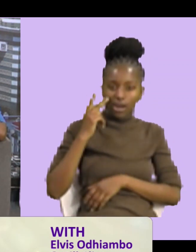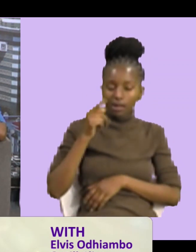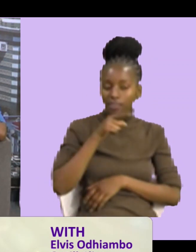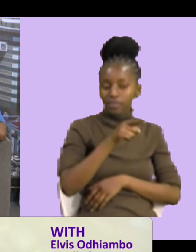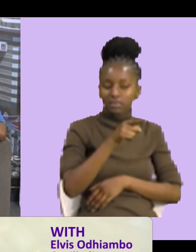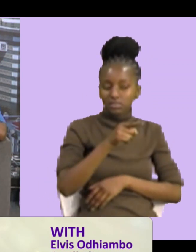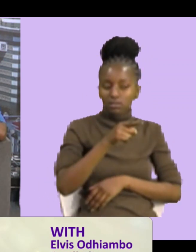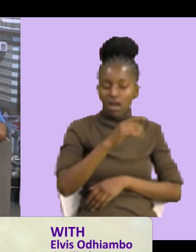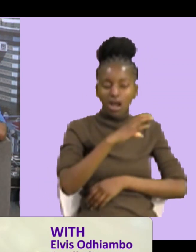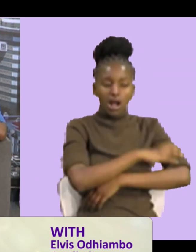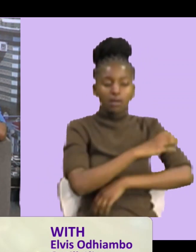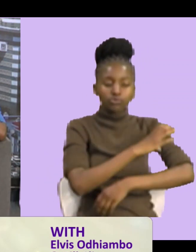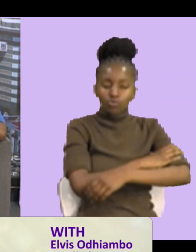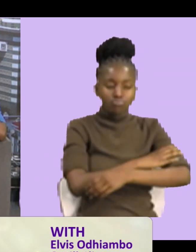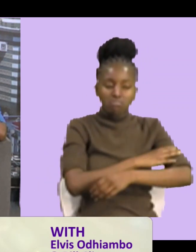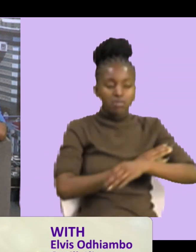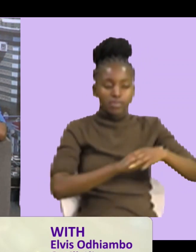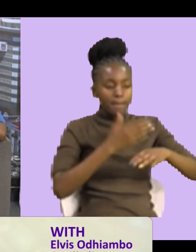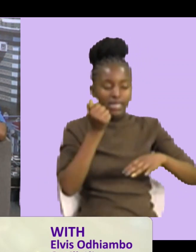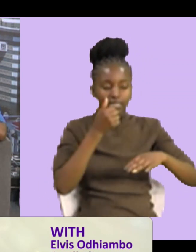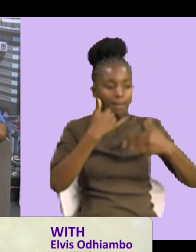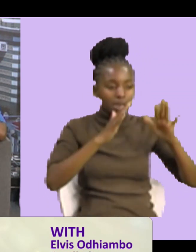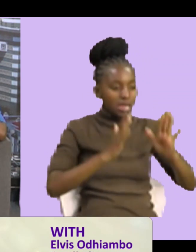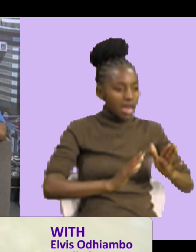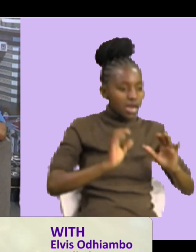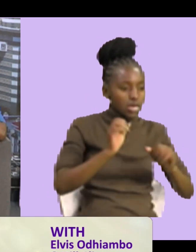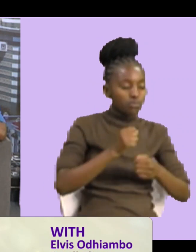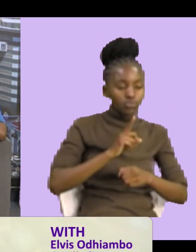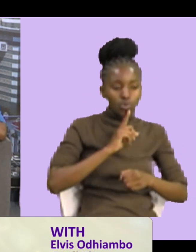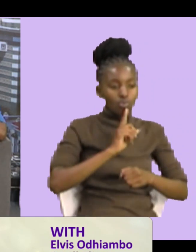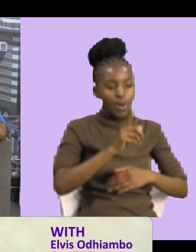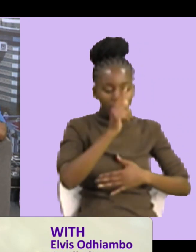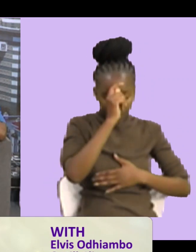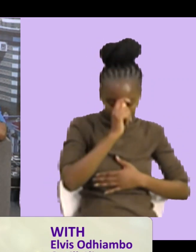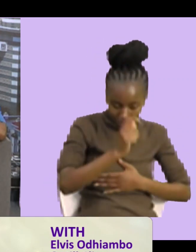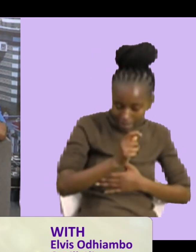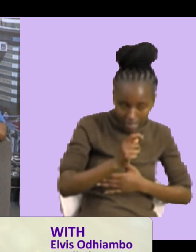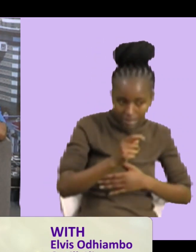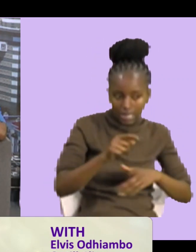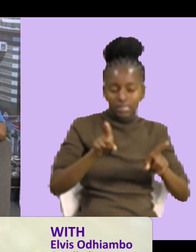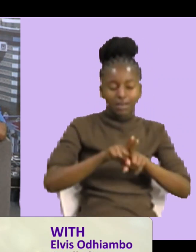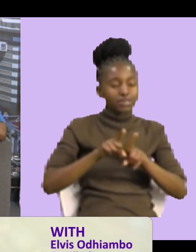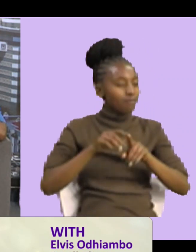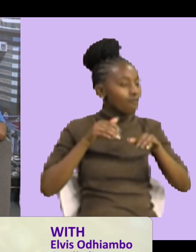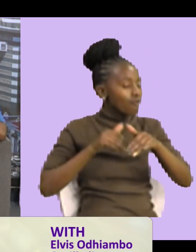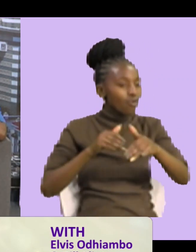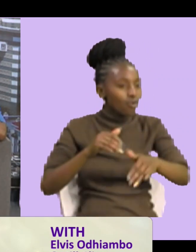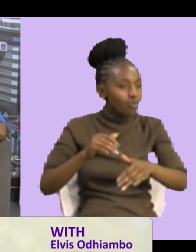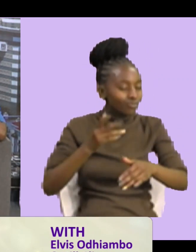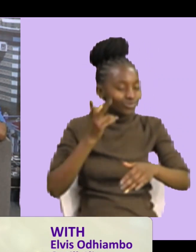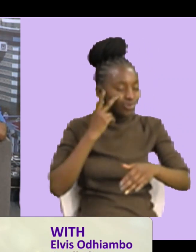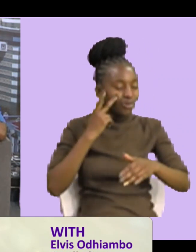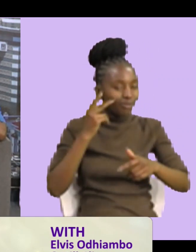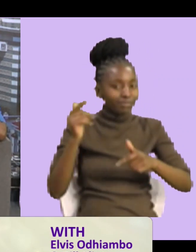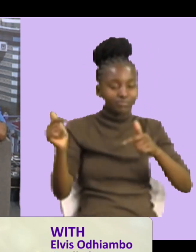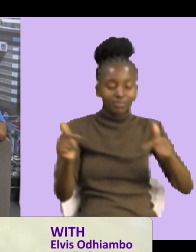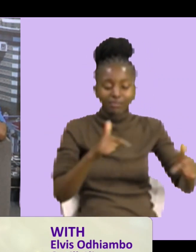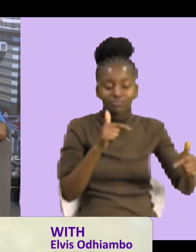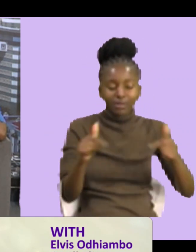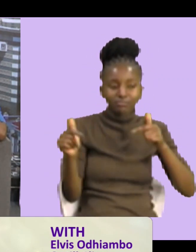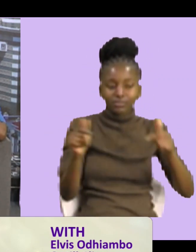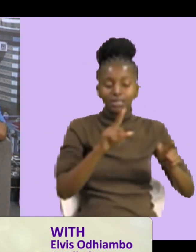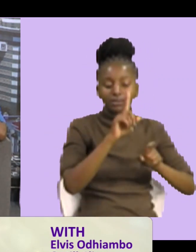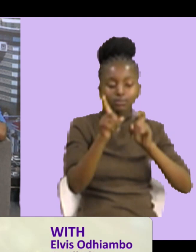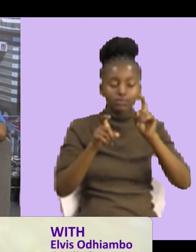Maguire maybe is a lesser player. He cannot command respect, and for him to follow. And there are those such kind of